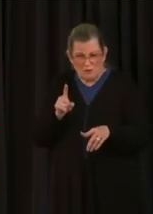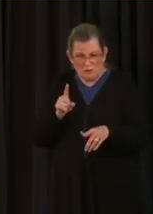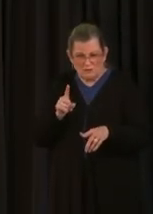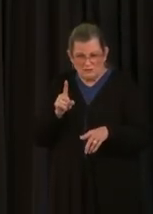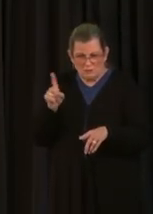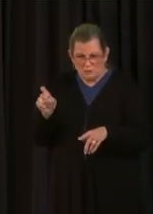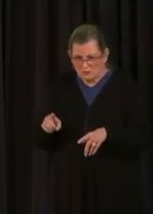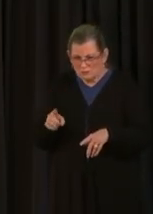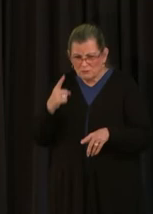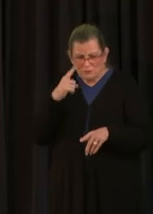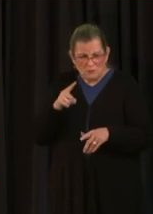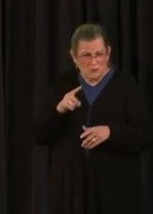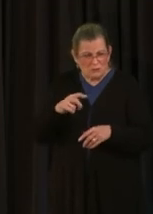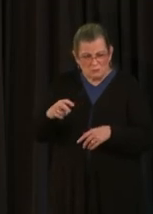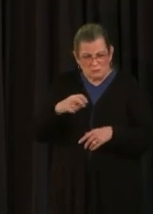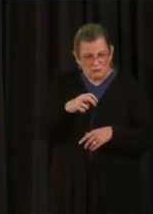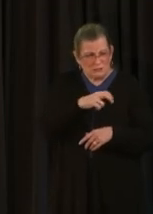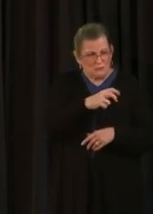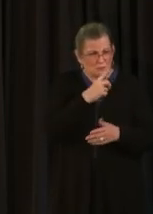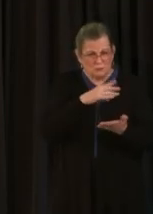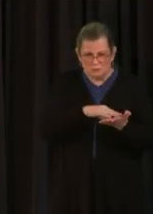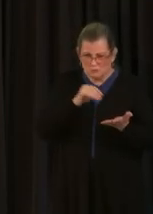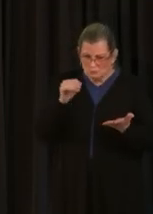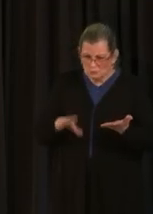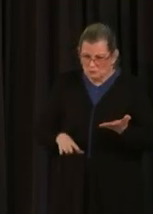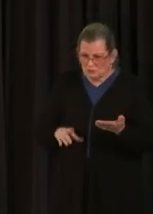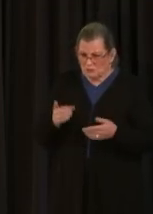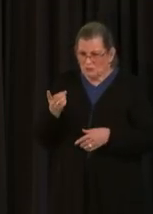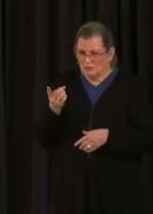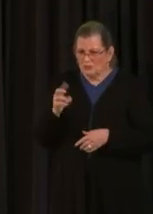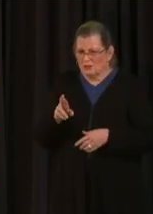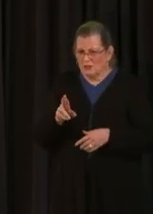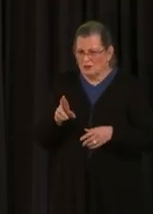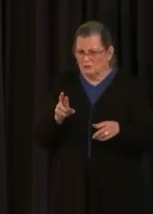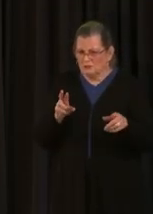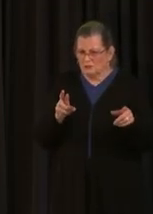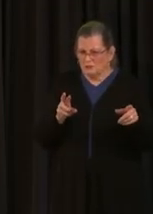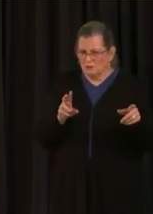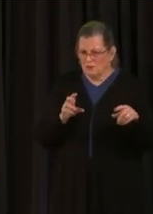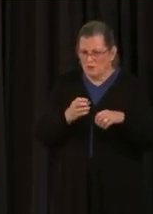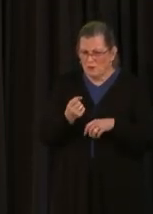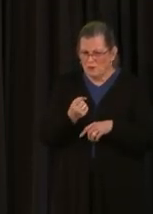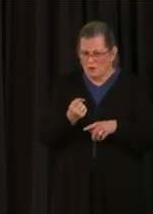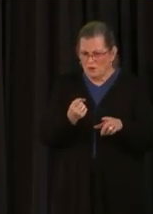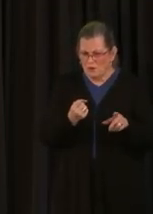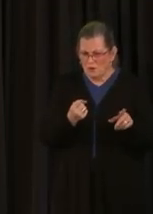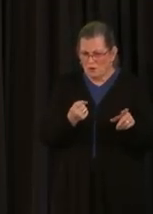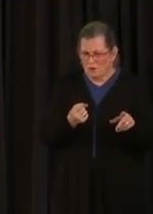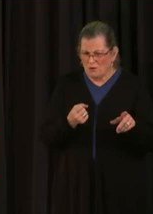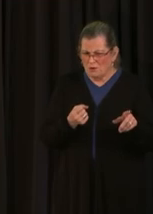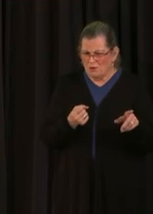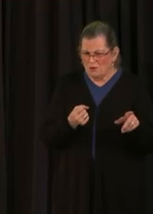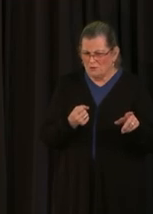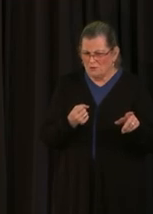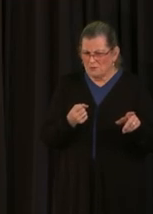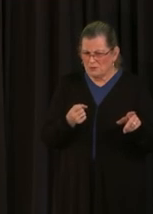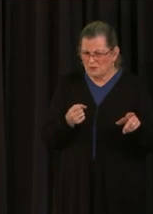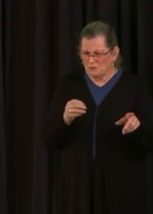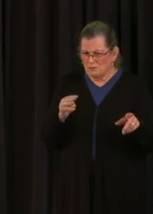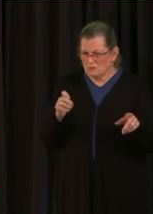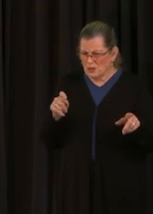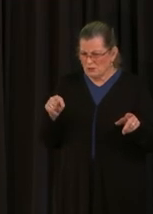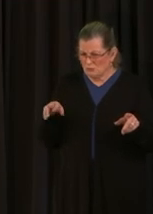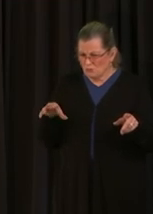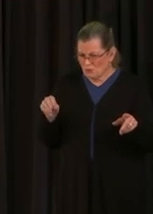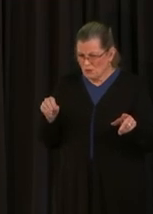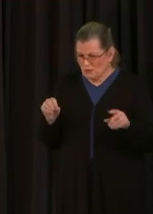turned into the Department of Health, and there was a clinic set up specifically for them.